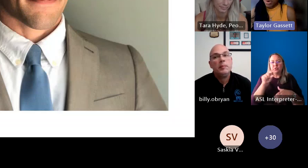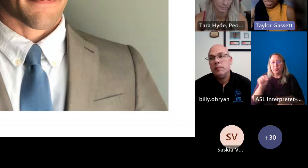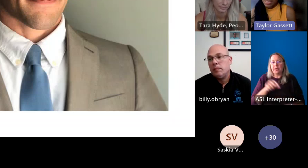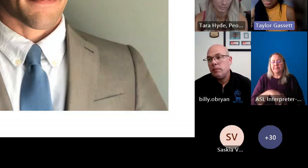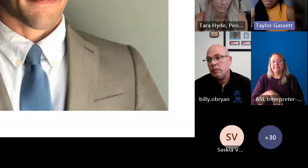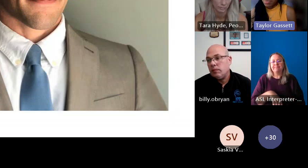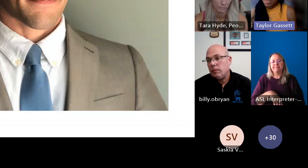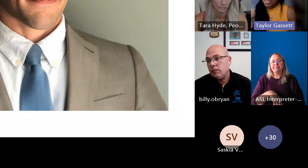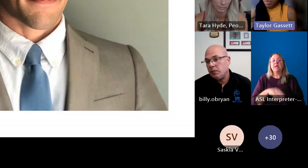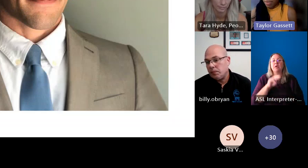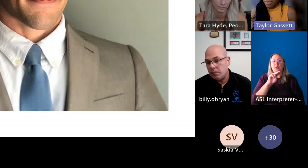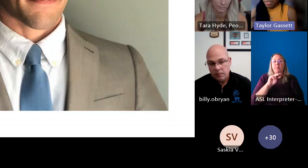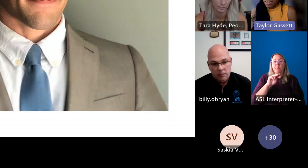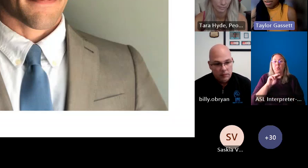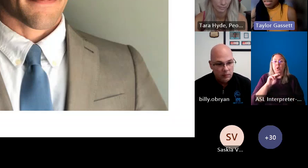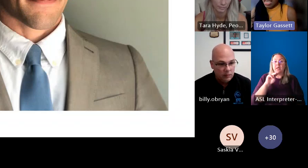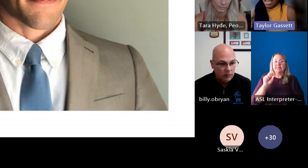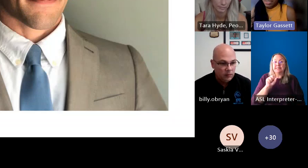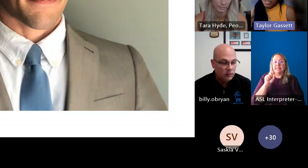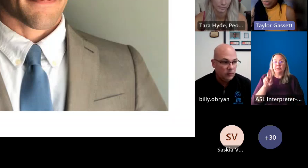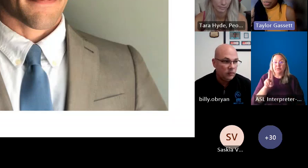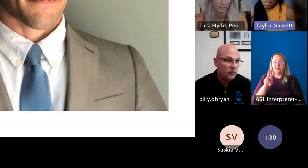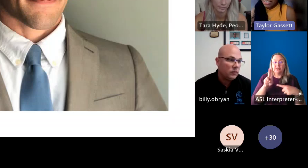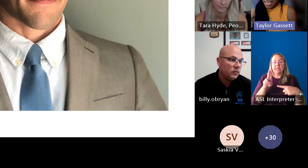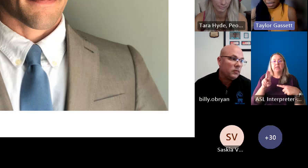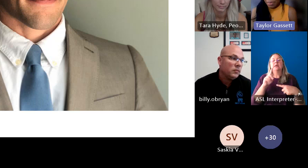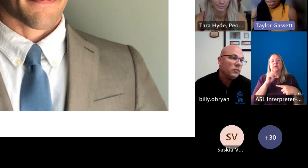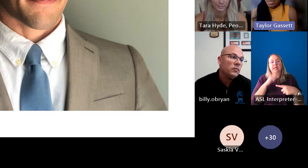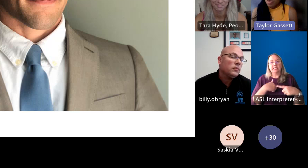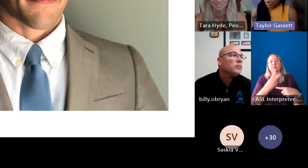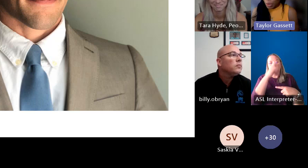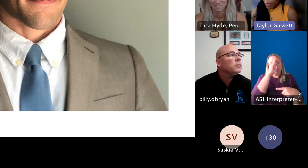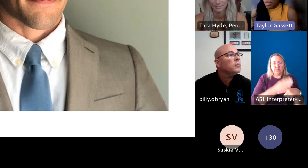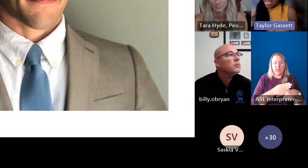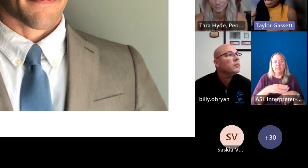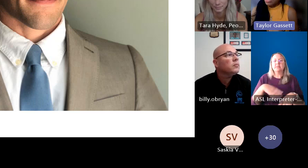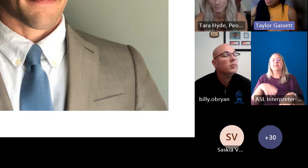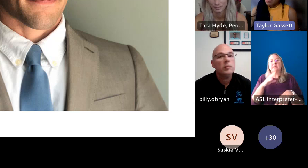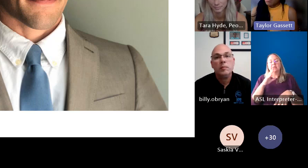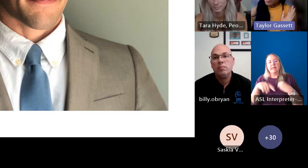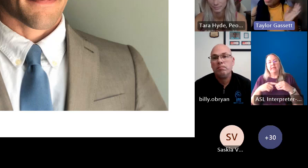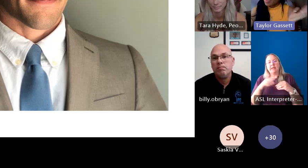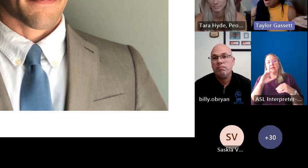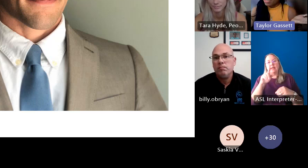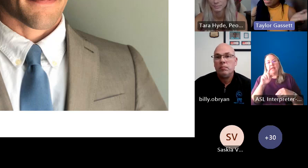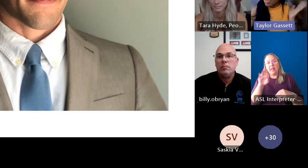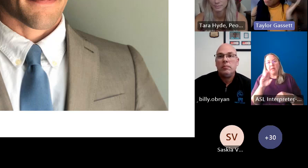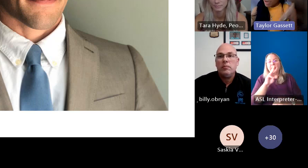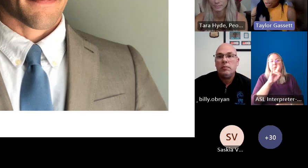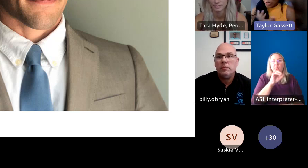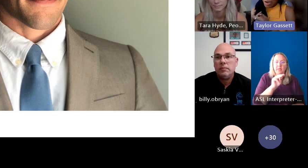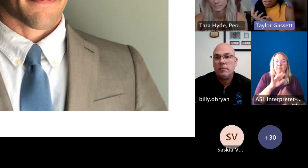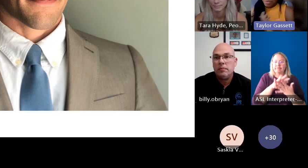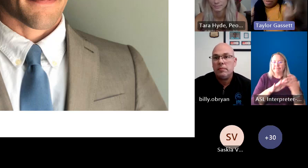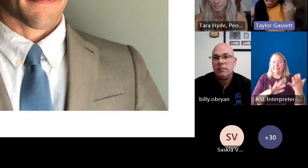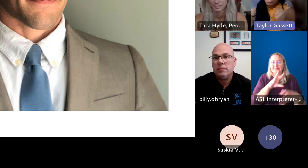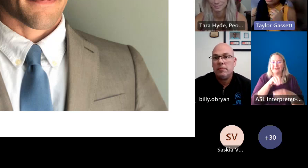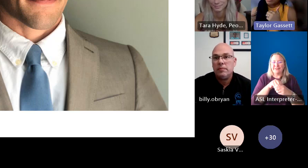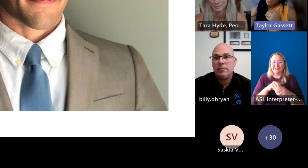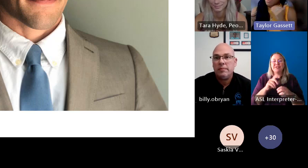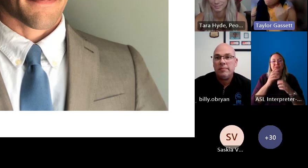resides in Morehead, Kentucky with his wife, Kiera, and their two sons, Caleb and William. So will you all give a virtual round